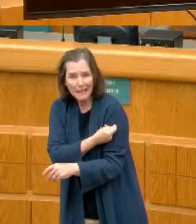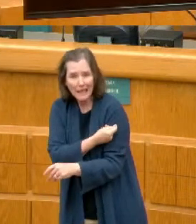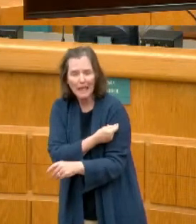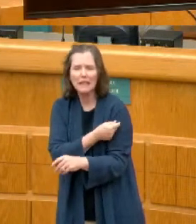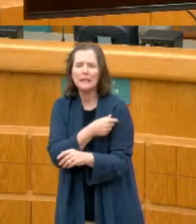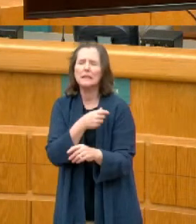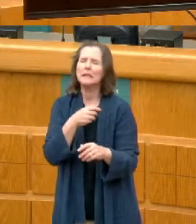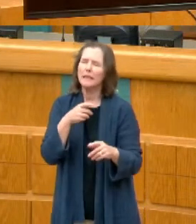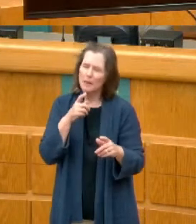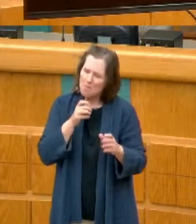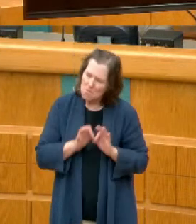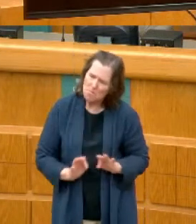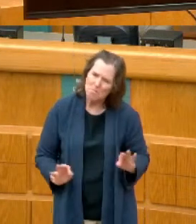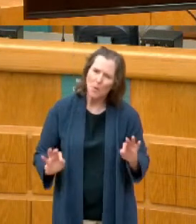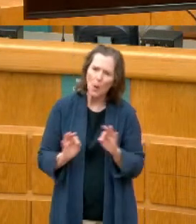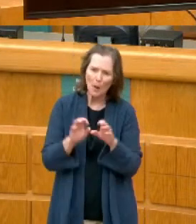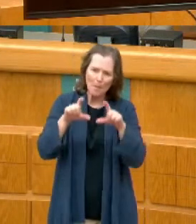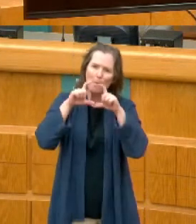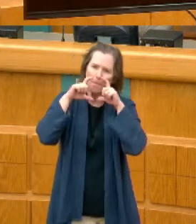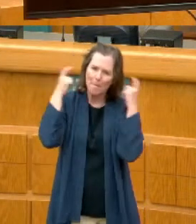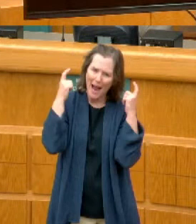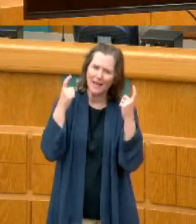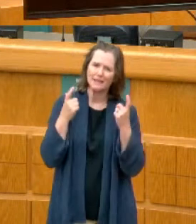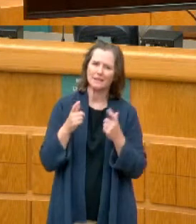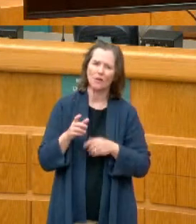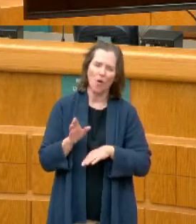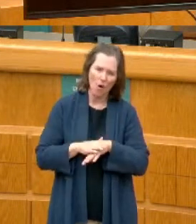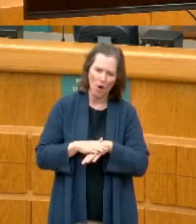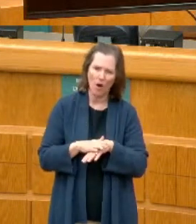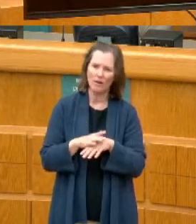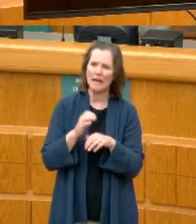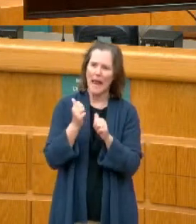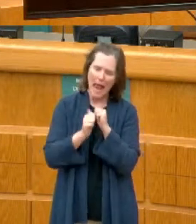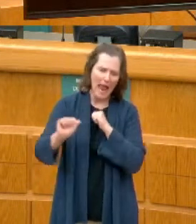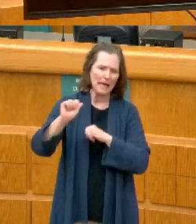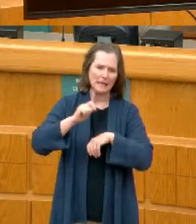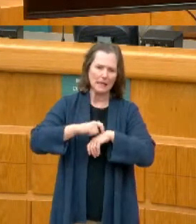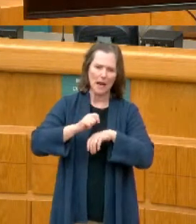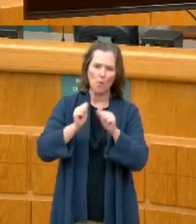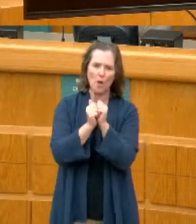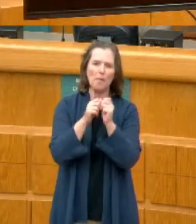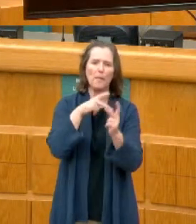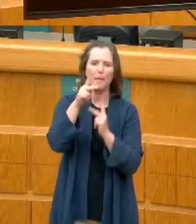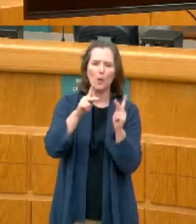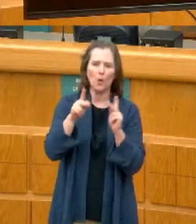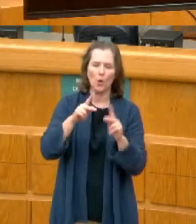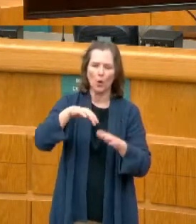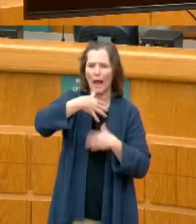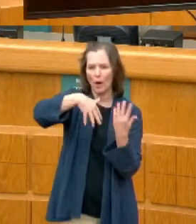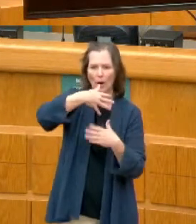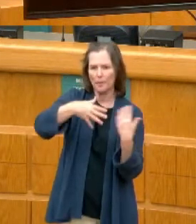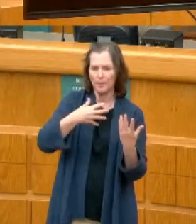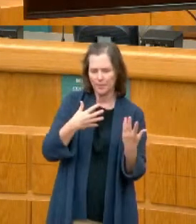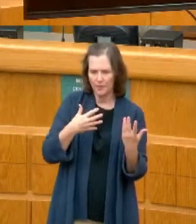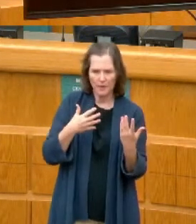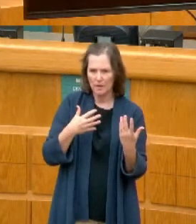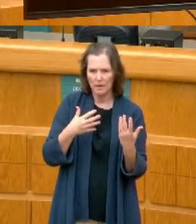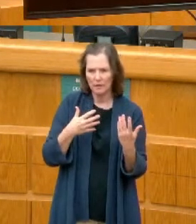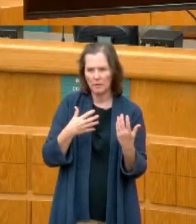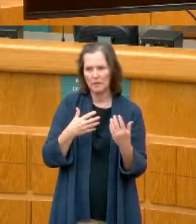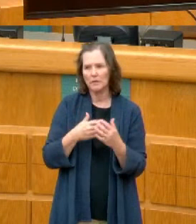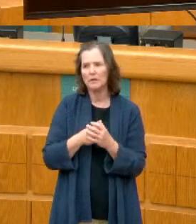to encourage this mask mandate. The governor's order recognizes the mitigation strategies, like requiring